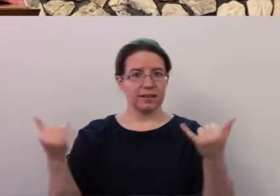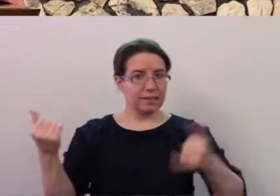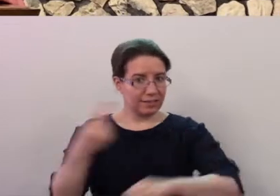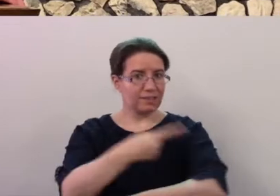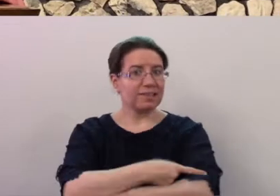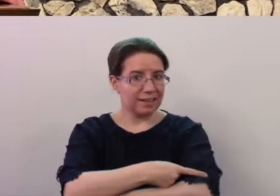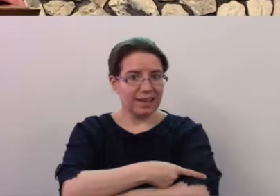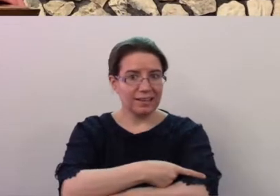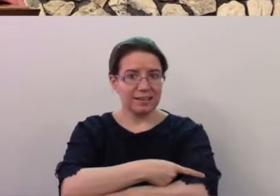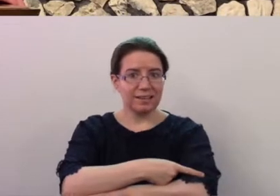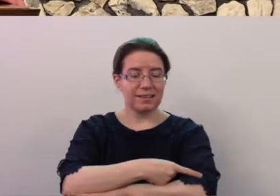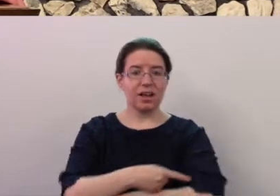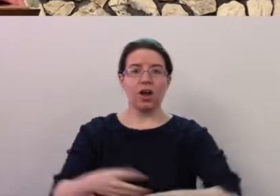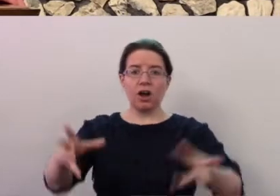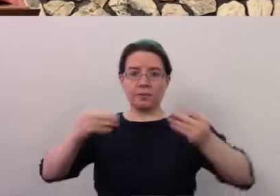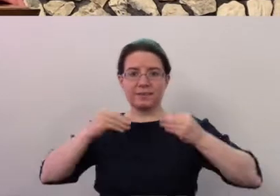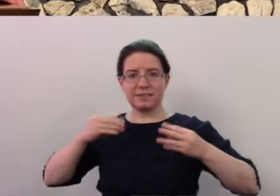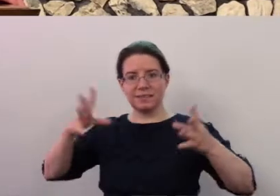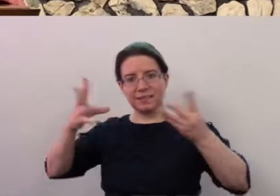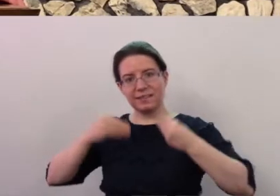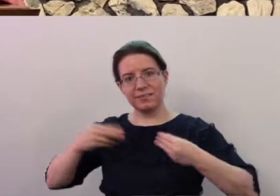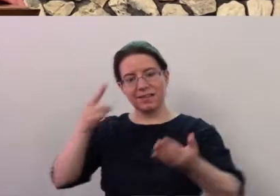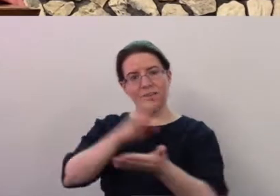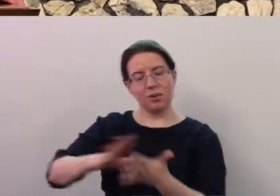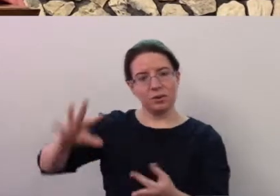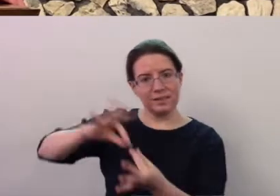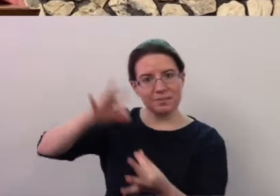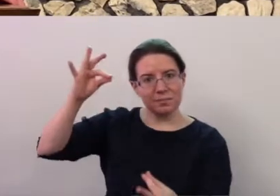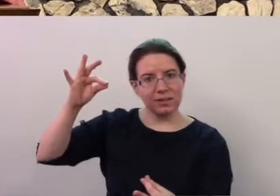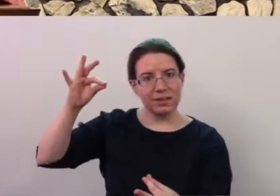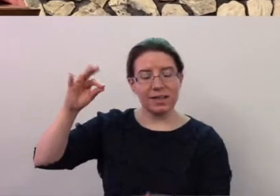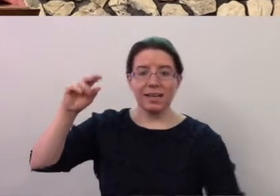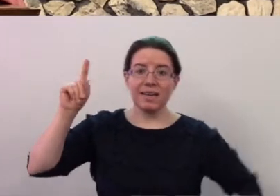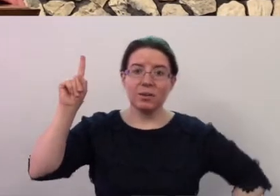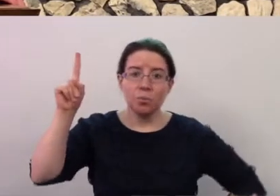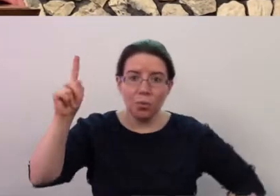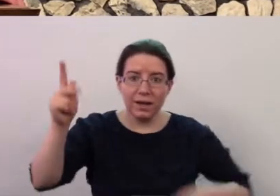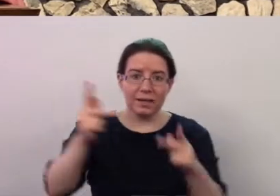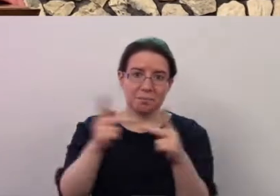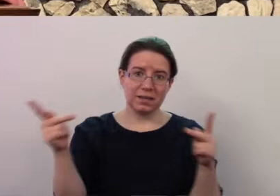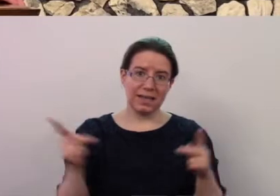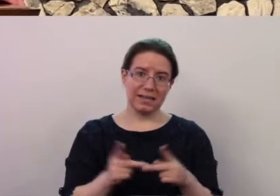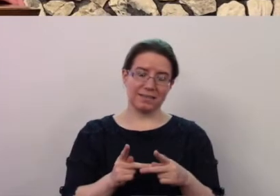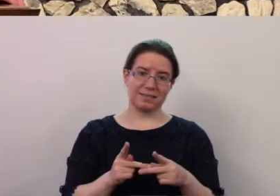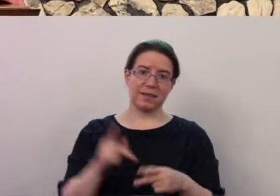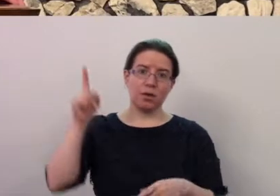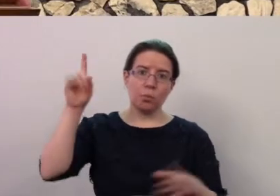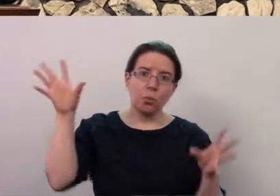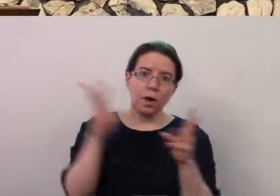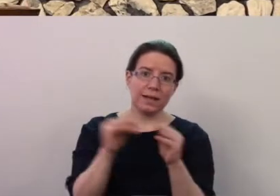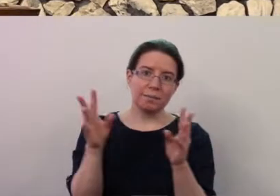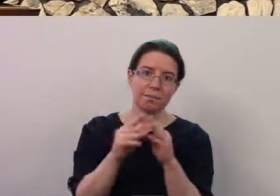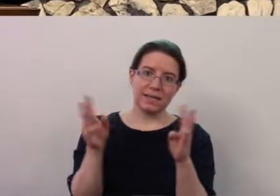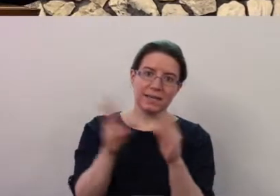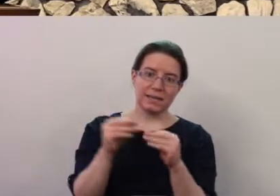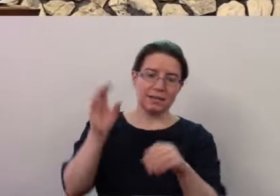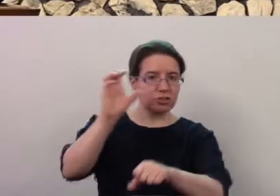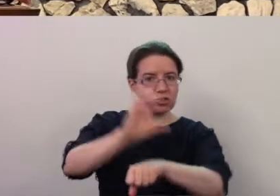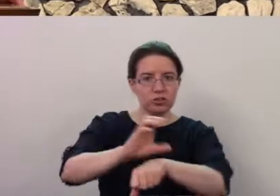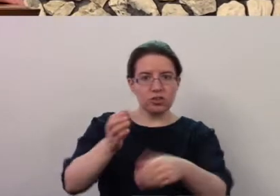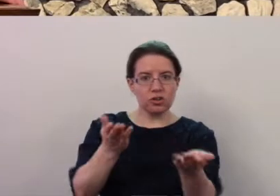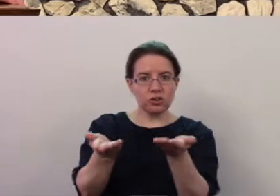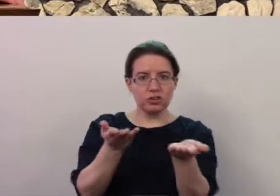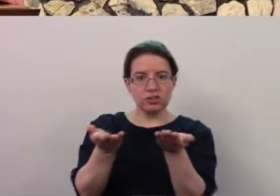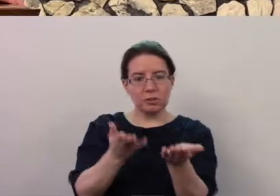5,000, 3,000, 7,000, 10,000, 78,000, all God. At one time. Praise there God. Are